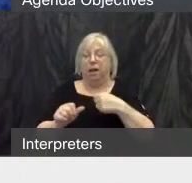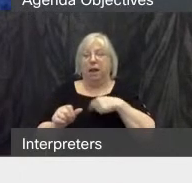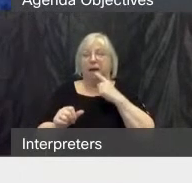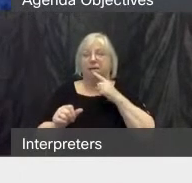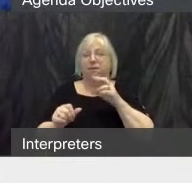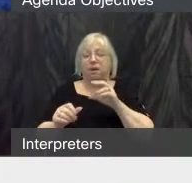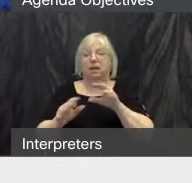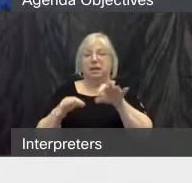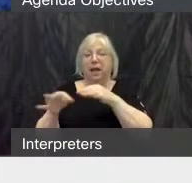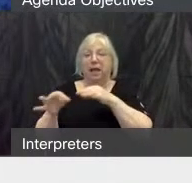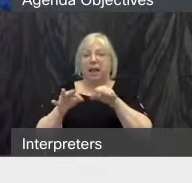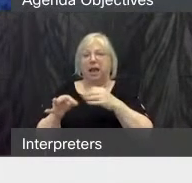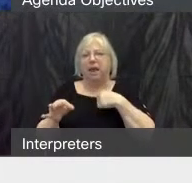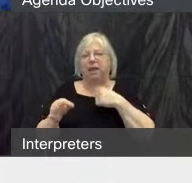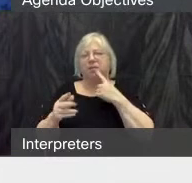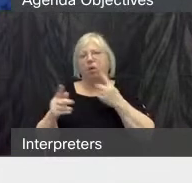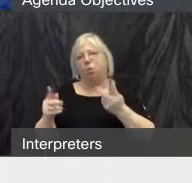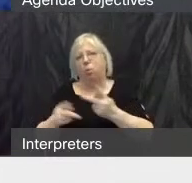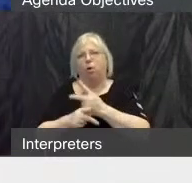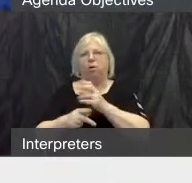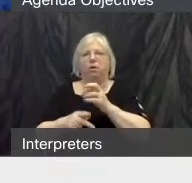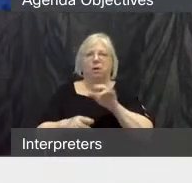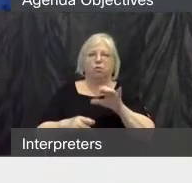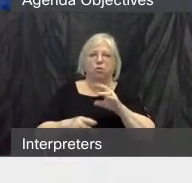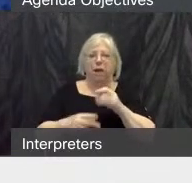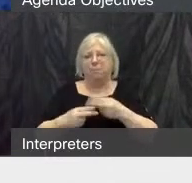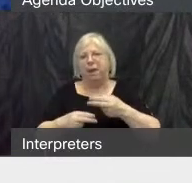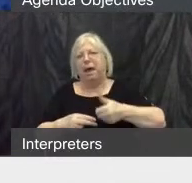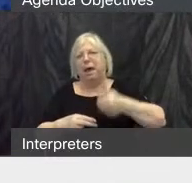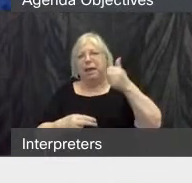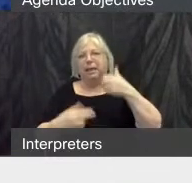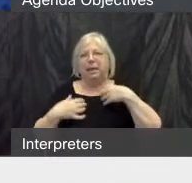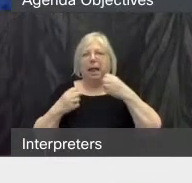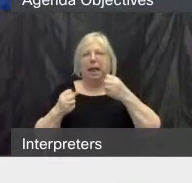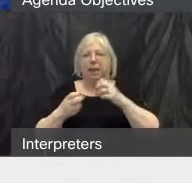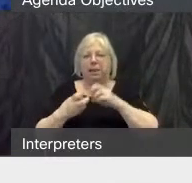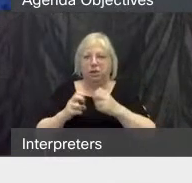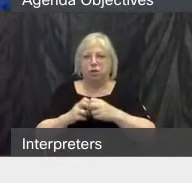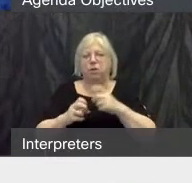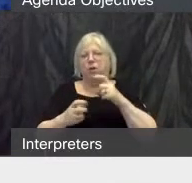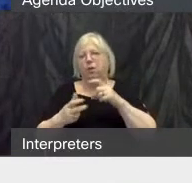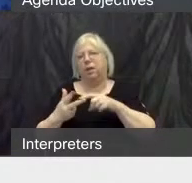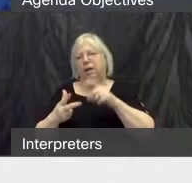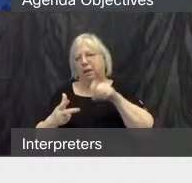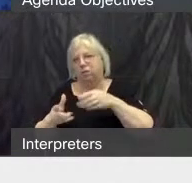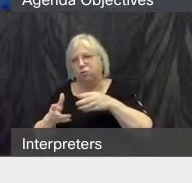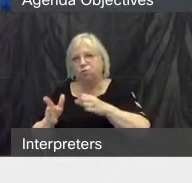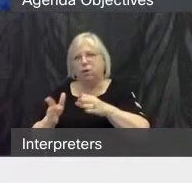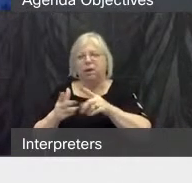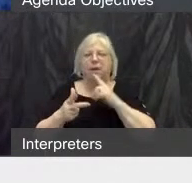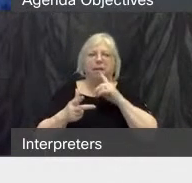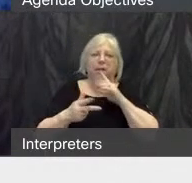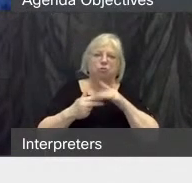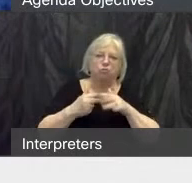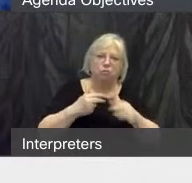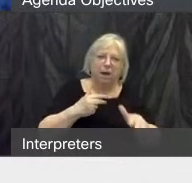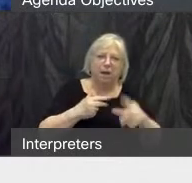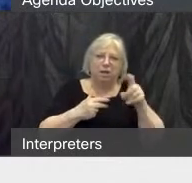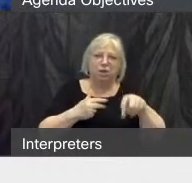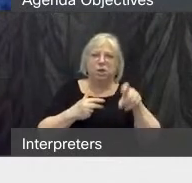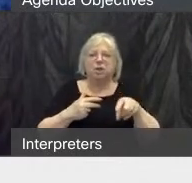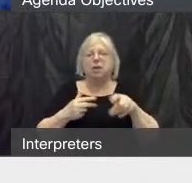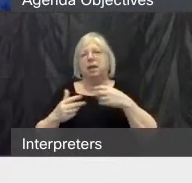worst crime, they have the highest health issues, they need streets, they need drainage, they